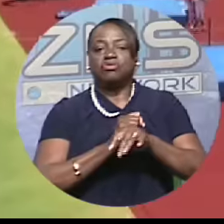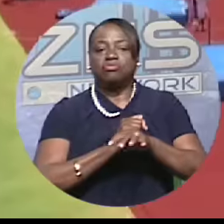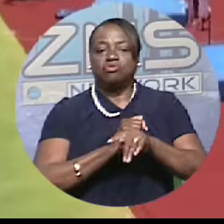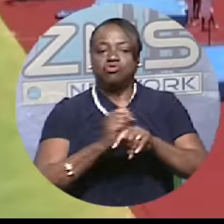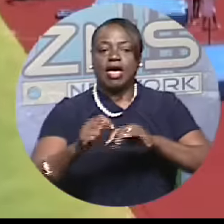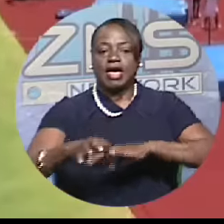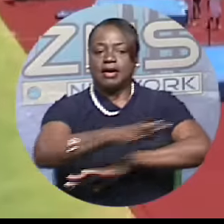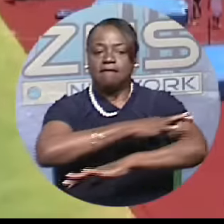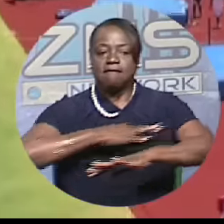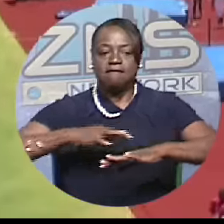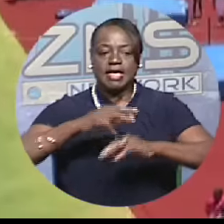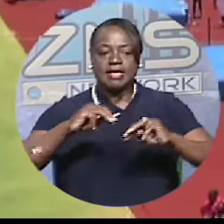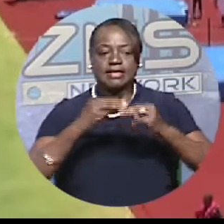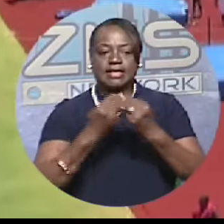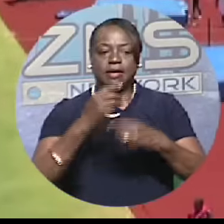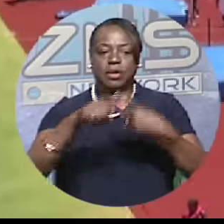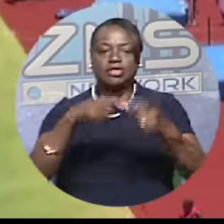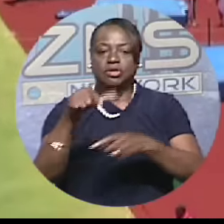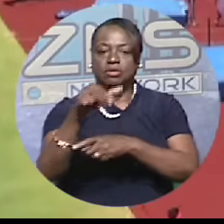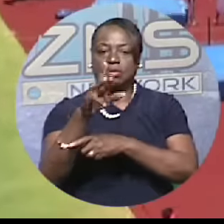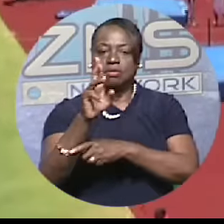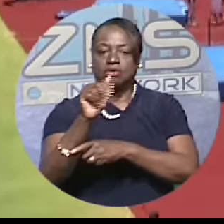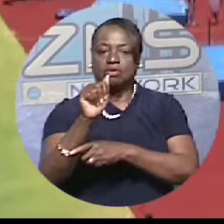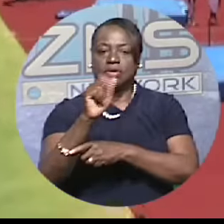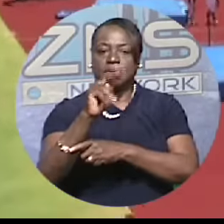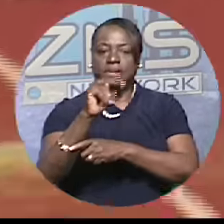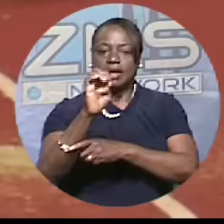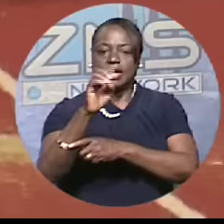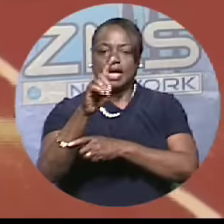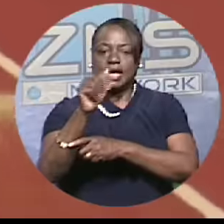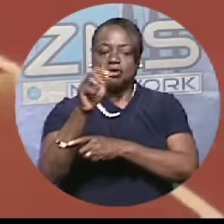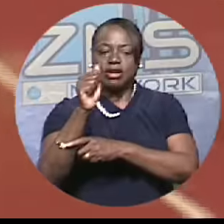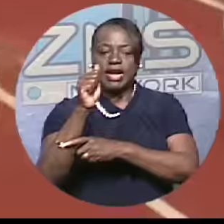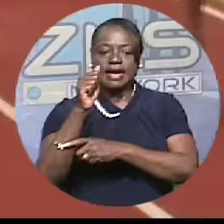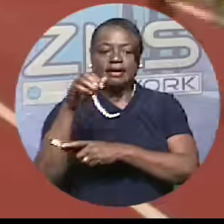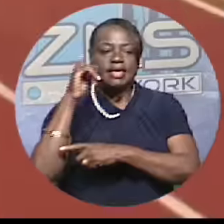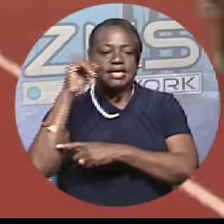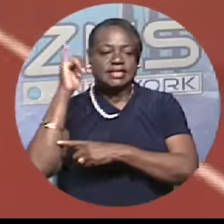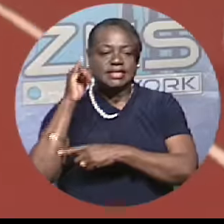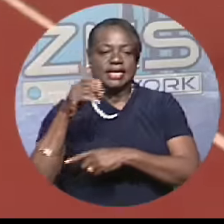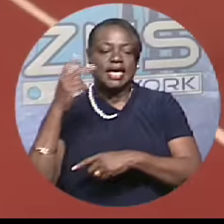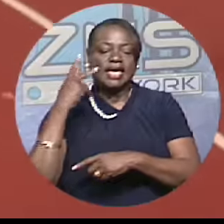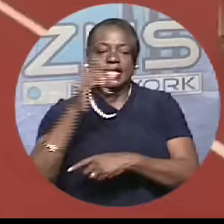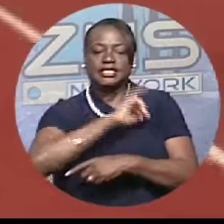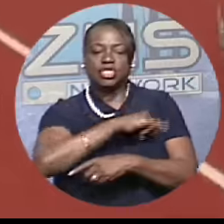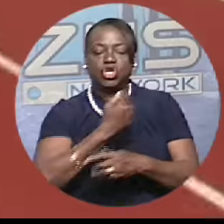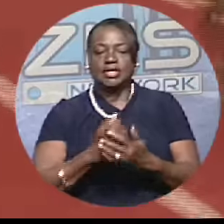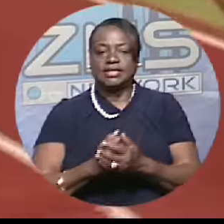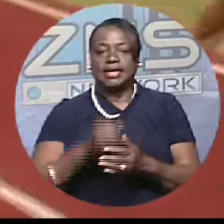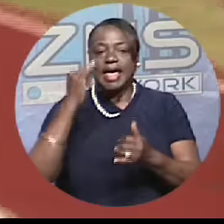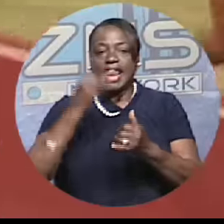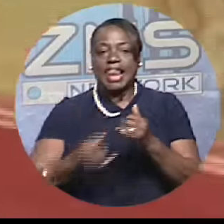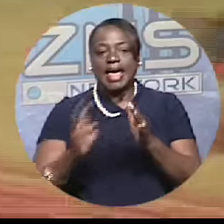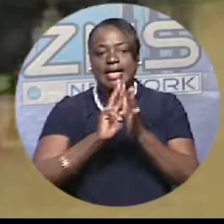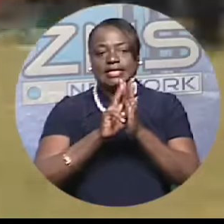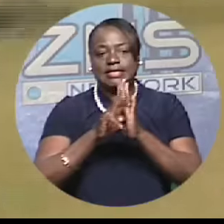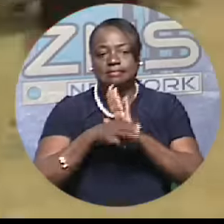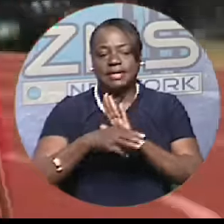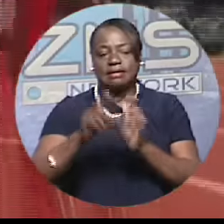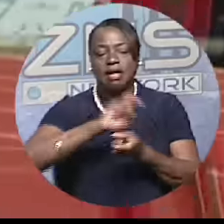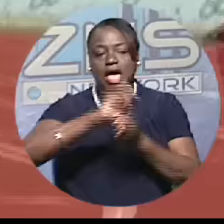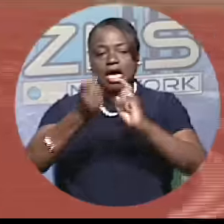in Grenada yesterday for this weekend's games. Our Kelsey Johnson is tagging along with them. Last minute adjustments on the